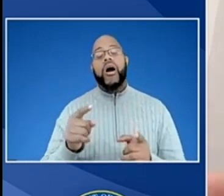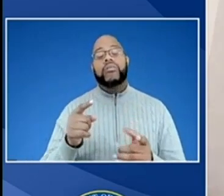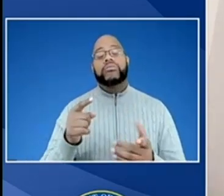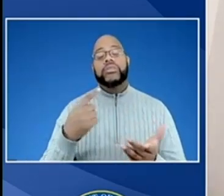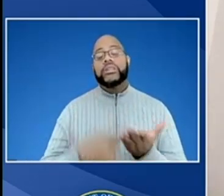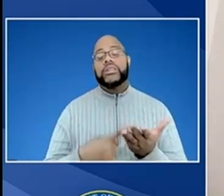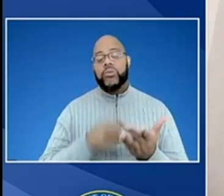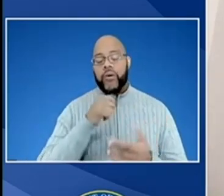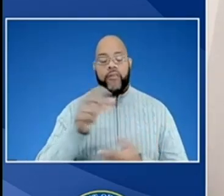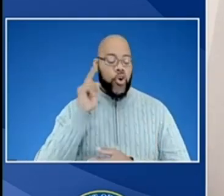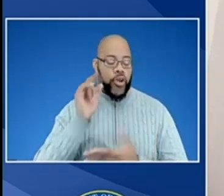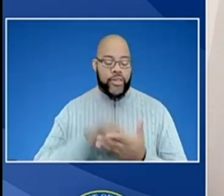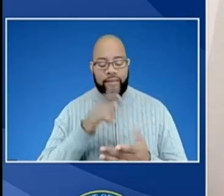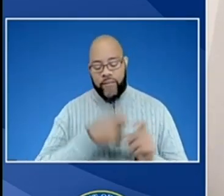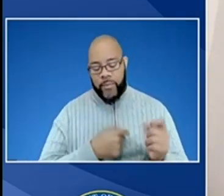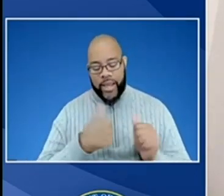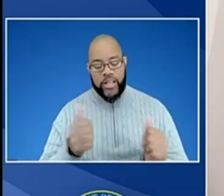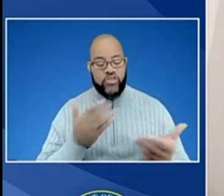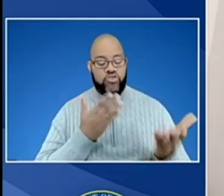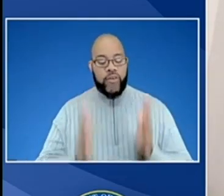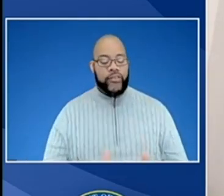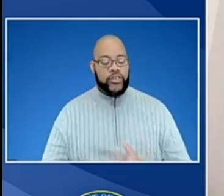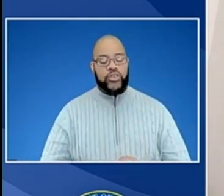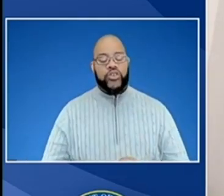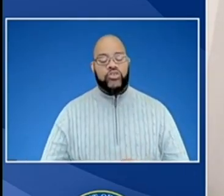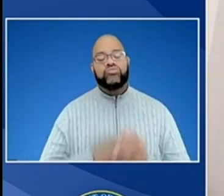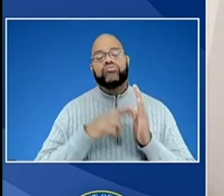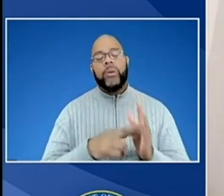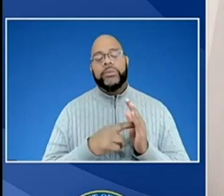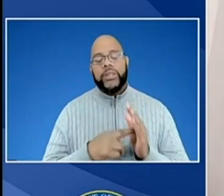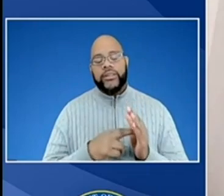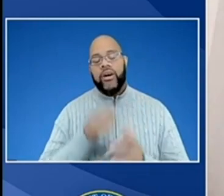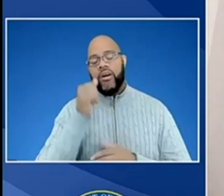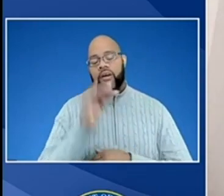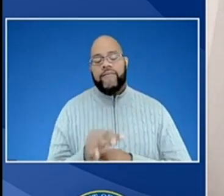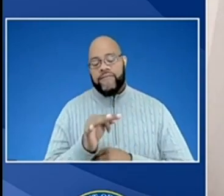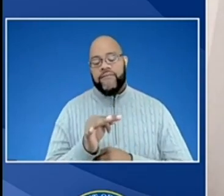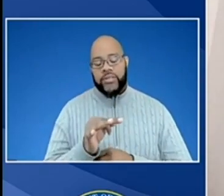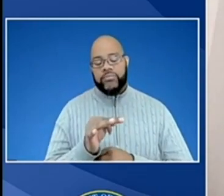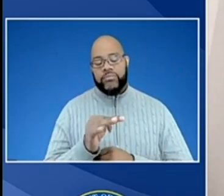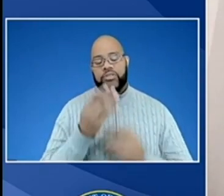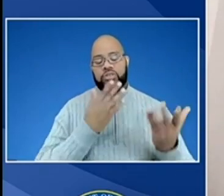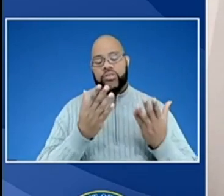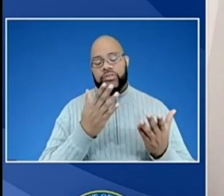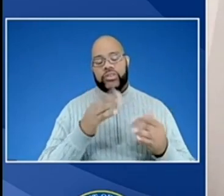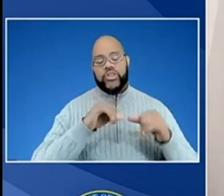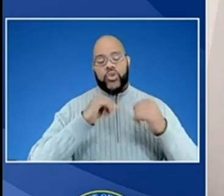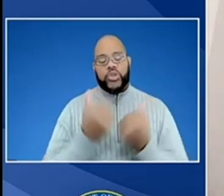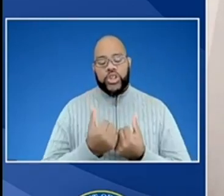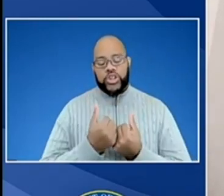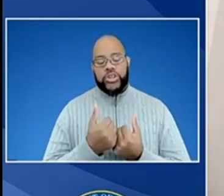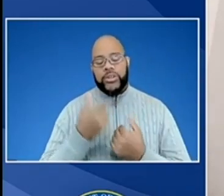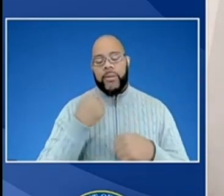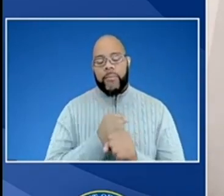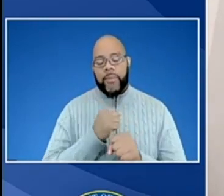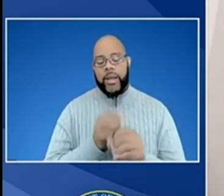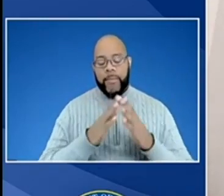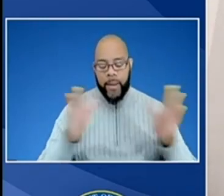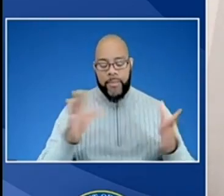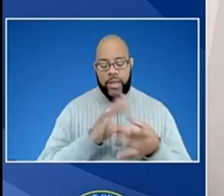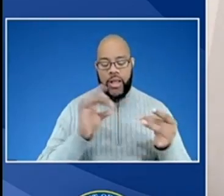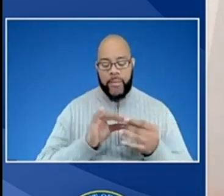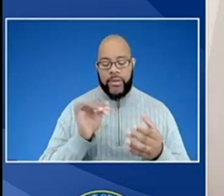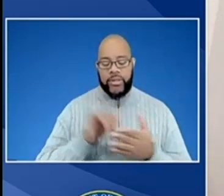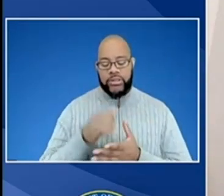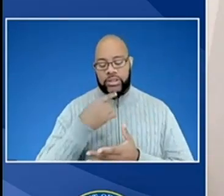not heard this from any servicers, representatives of servicers associations are making public comments that are